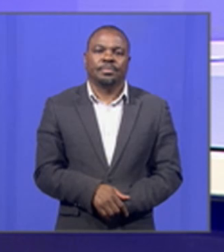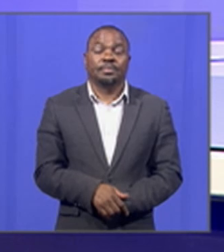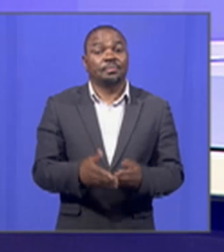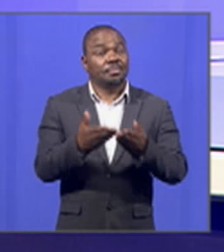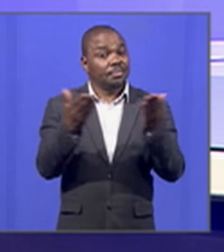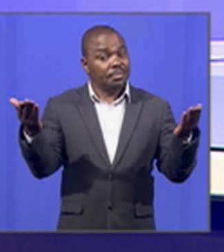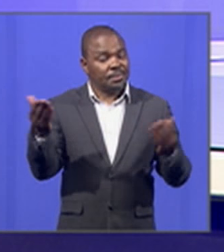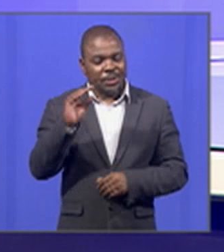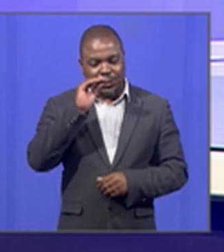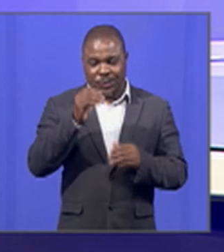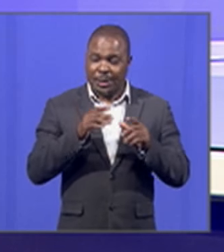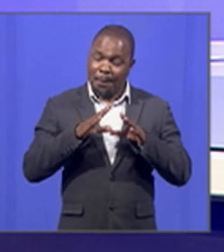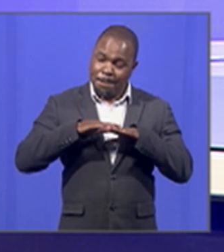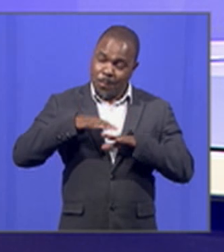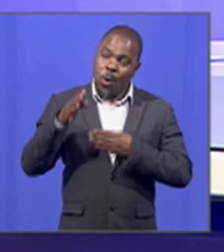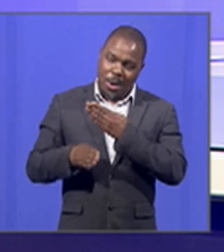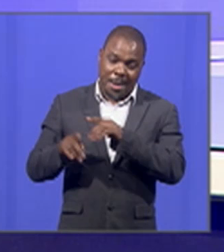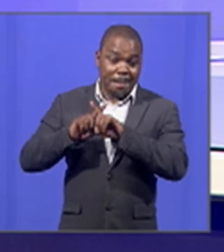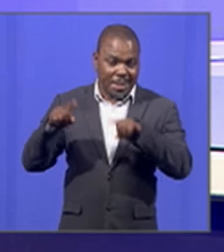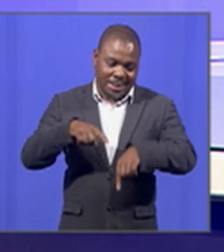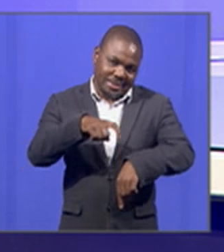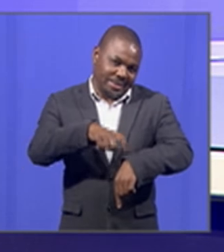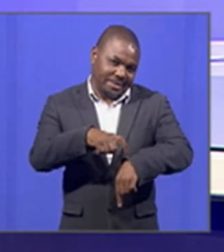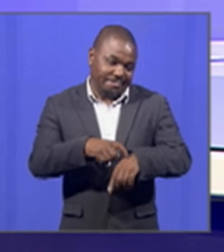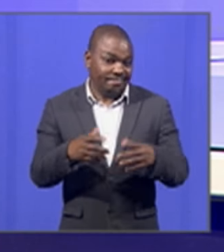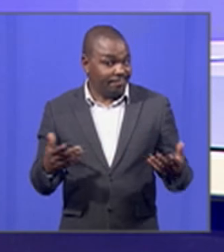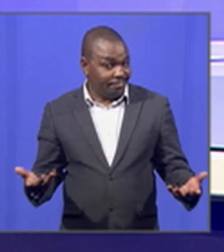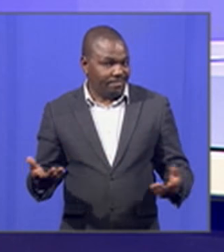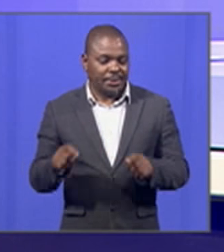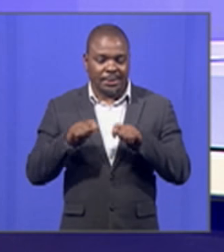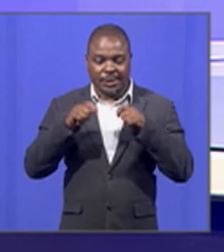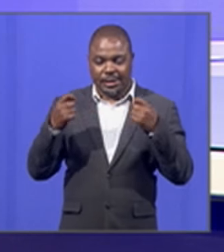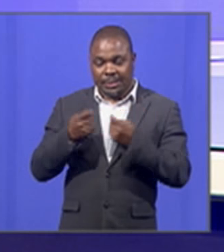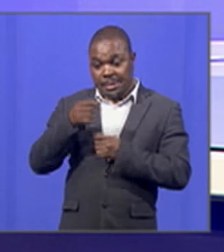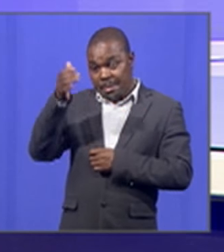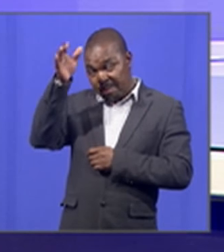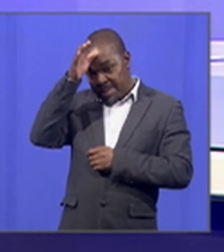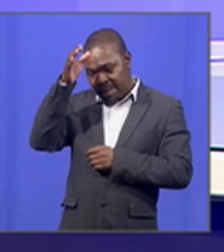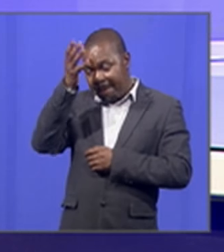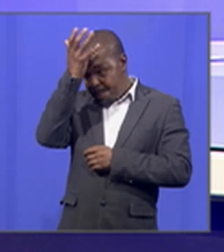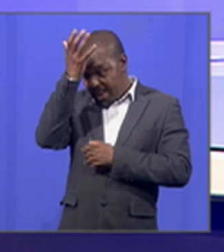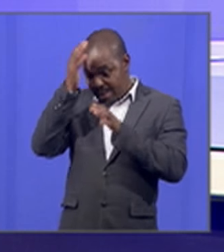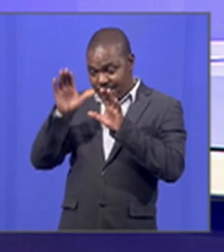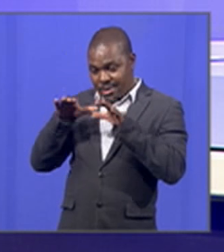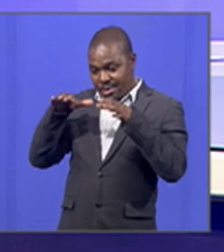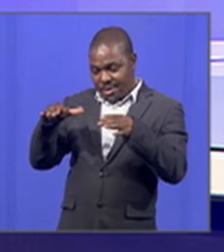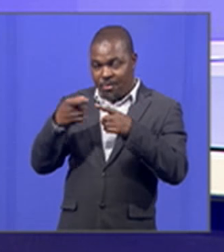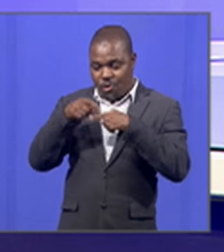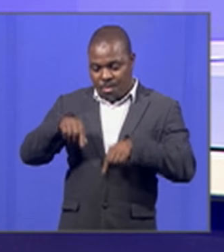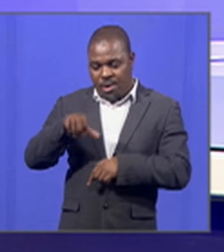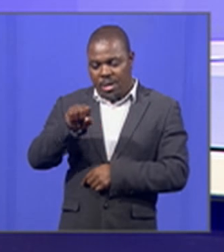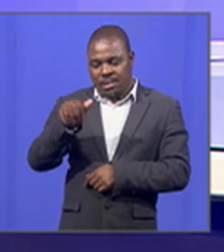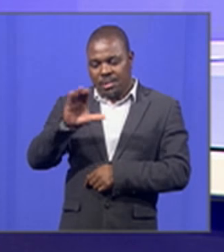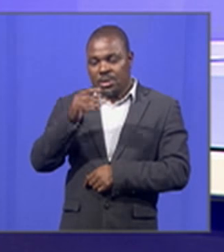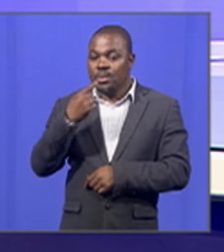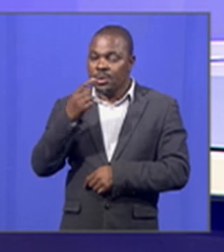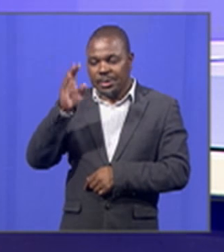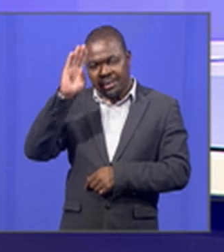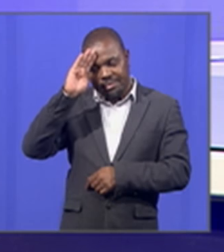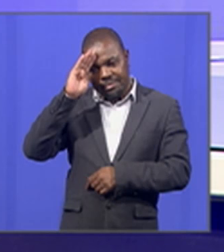Bagešo ditaba ga di fele go fela nako ya go di hlalosa go tšwa go sehlopha sa ditaba tša Sepedi tša SABC re re